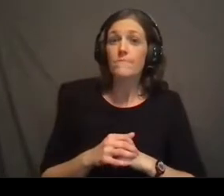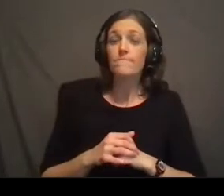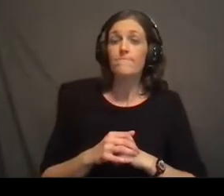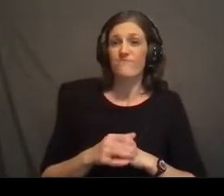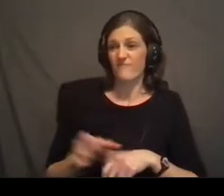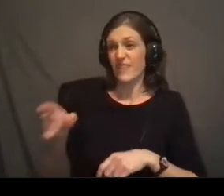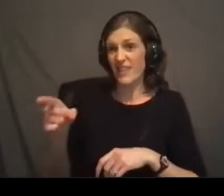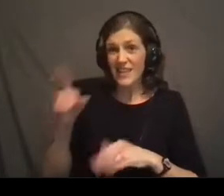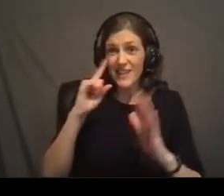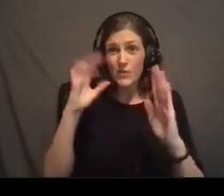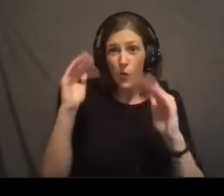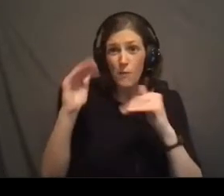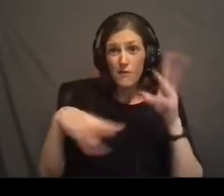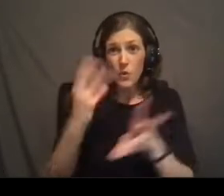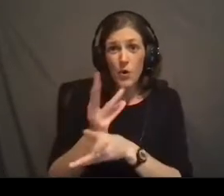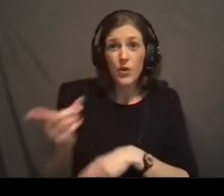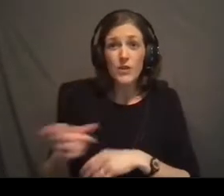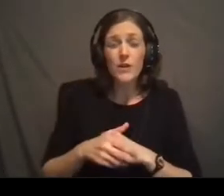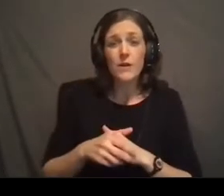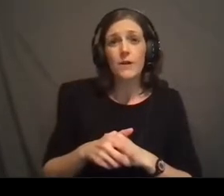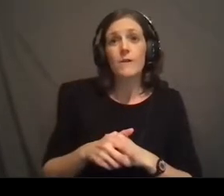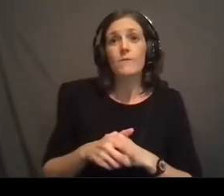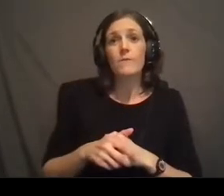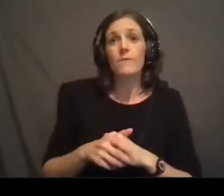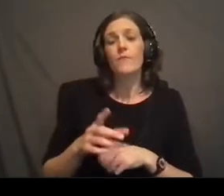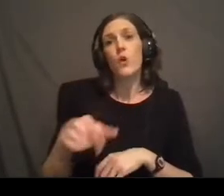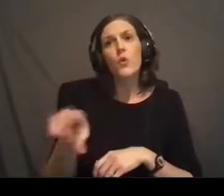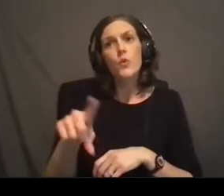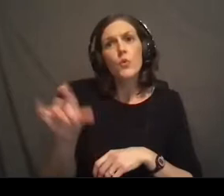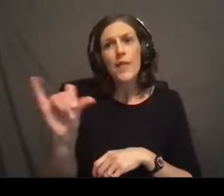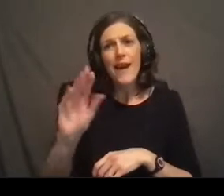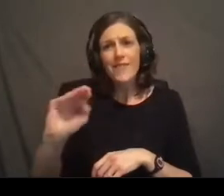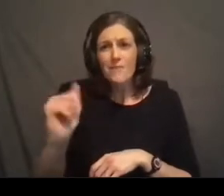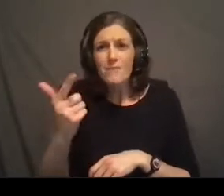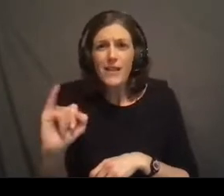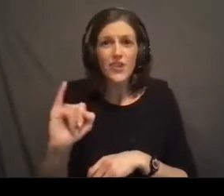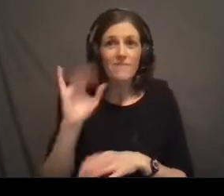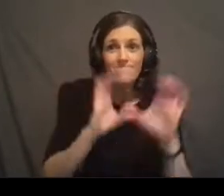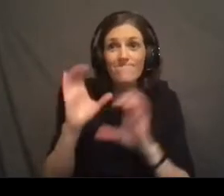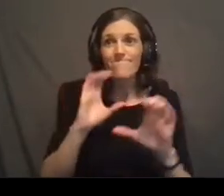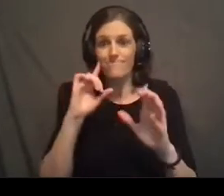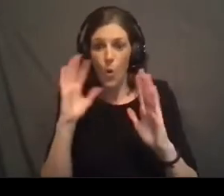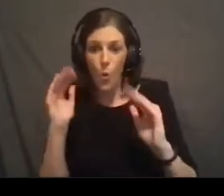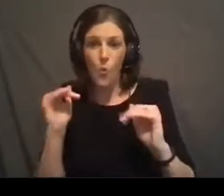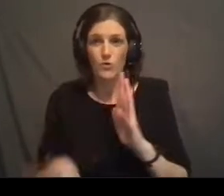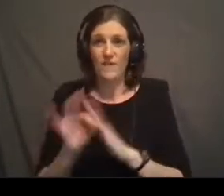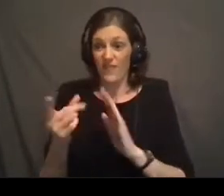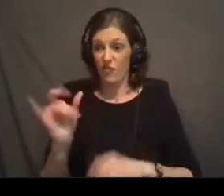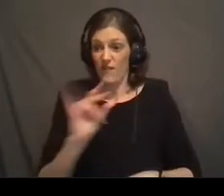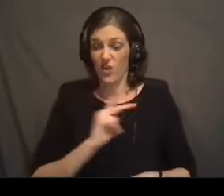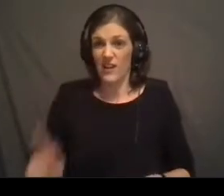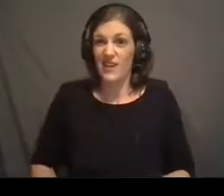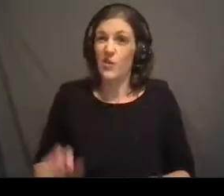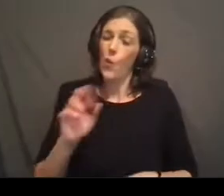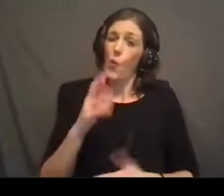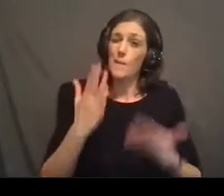And he is the hope of the world. Are you like the Magi in search and hopes to find this forever king? Or maybe you find